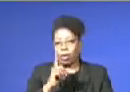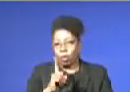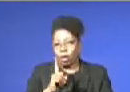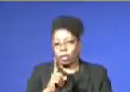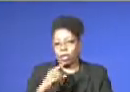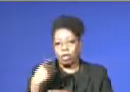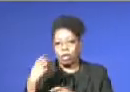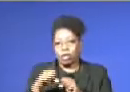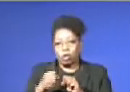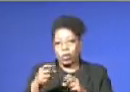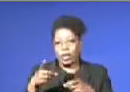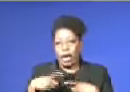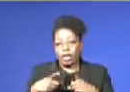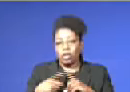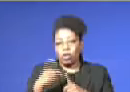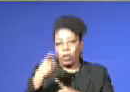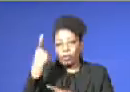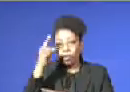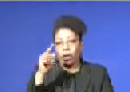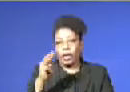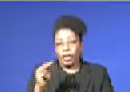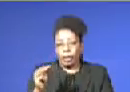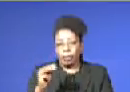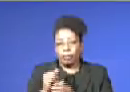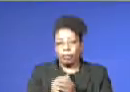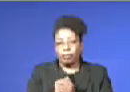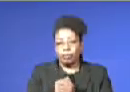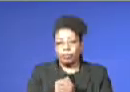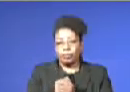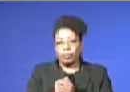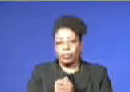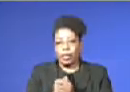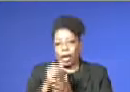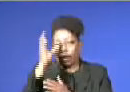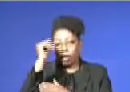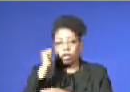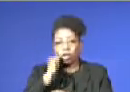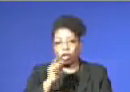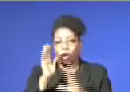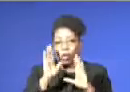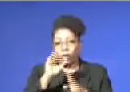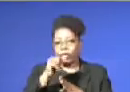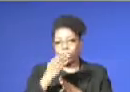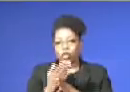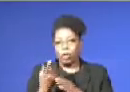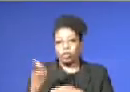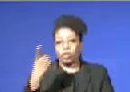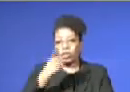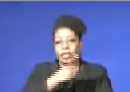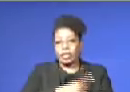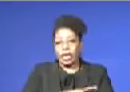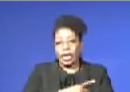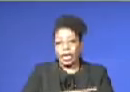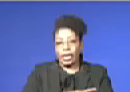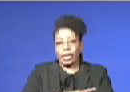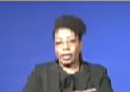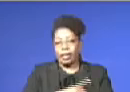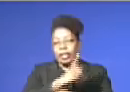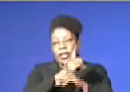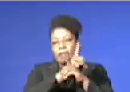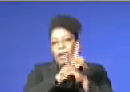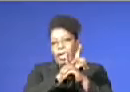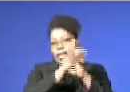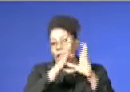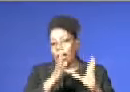him. But I'm proud of our guys and our girls. We did a wonderful job today. It's got to be a defender. I think that